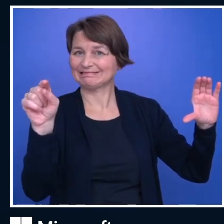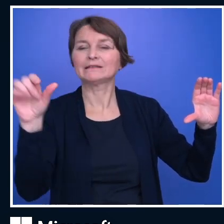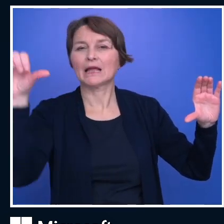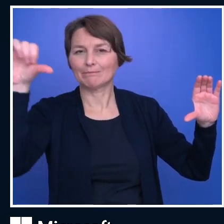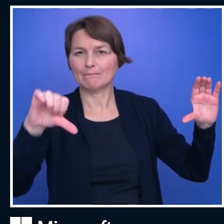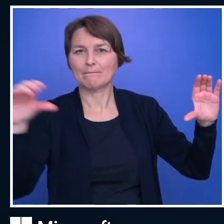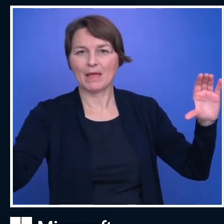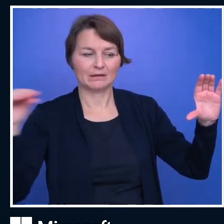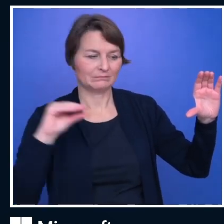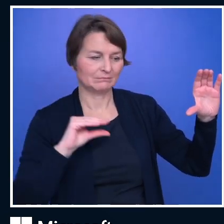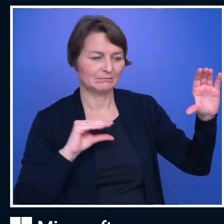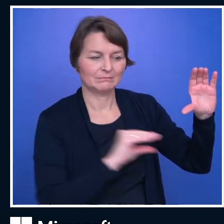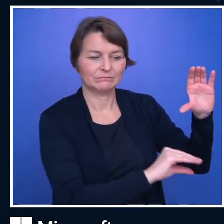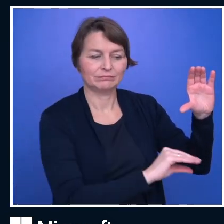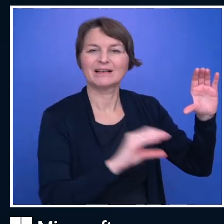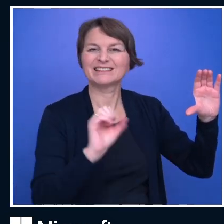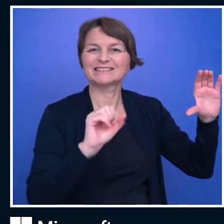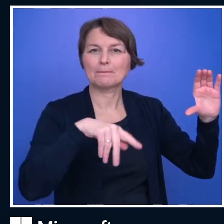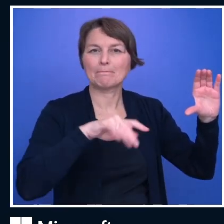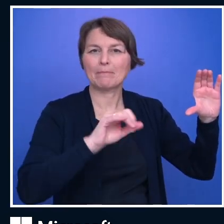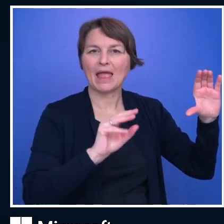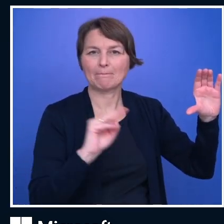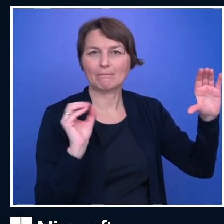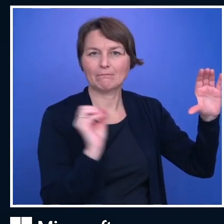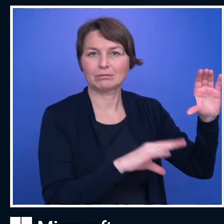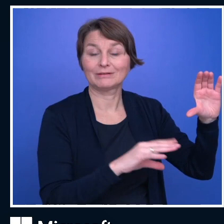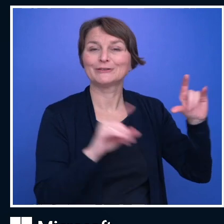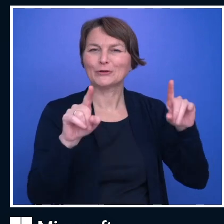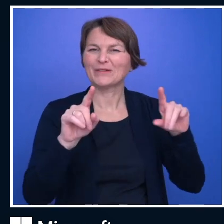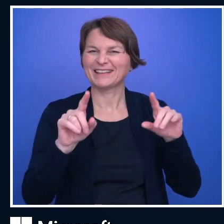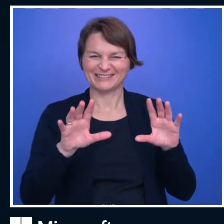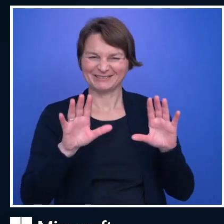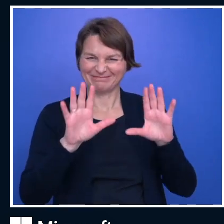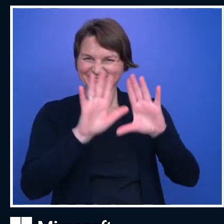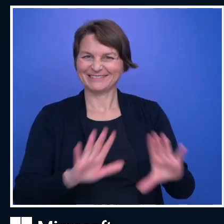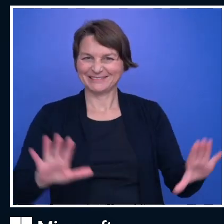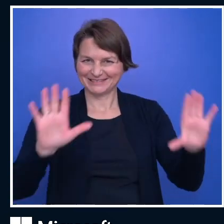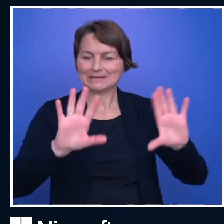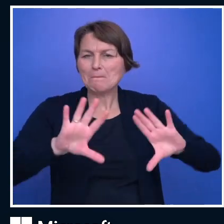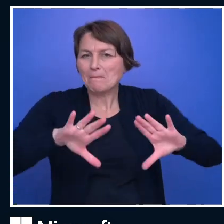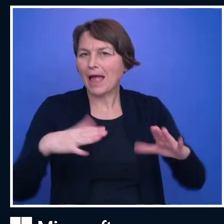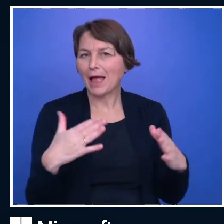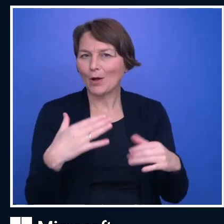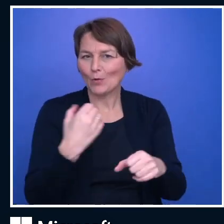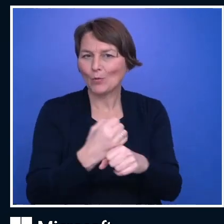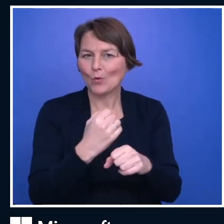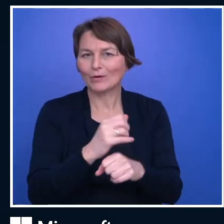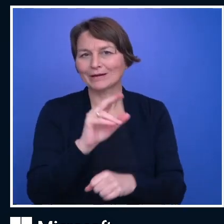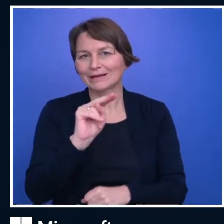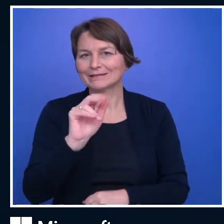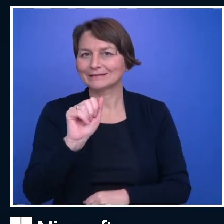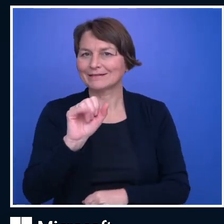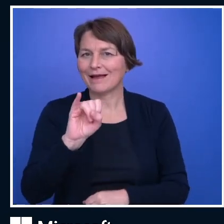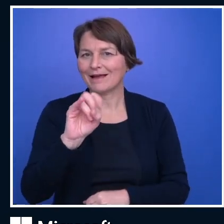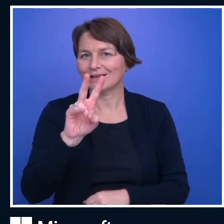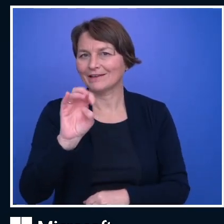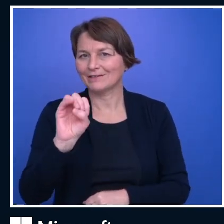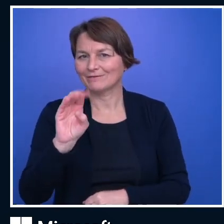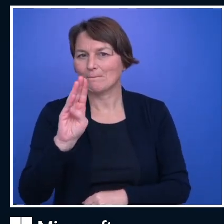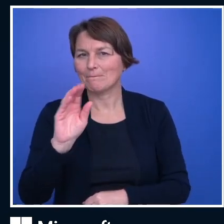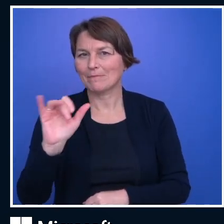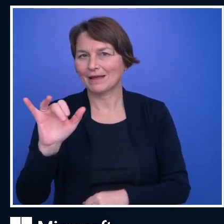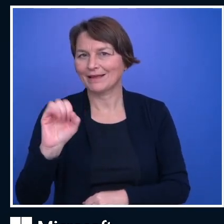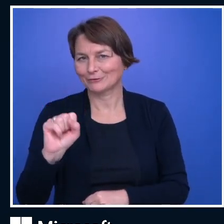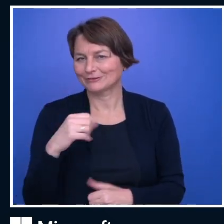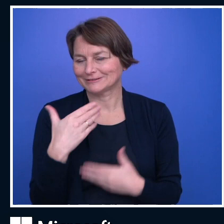this is an overview of how naive Bayes works. There's also Gaussian naive Bayes that you can read about. And in this case,